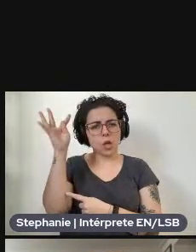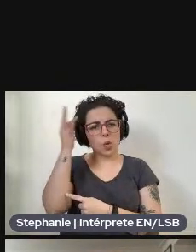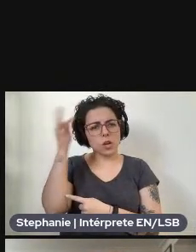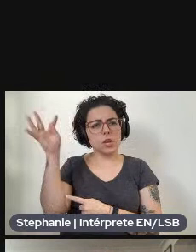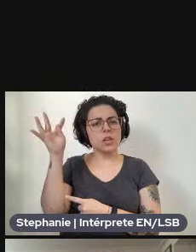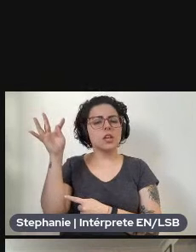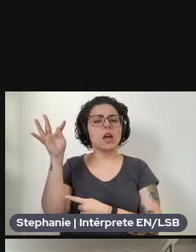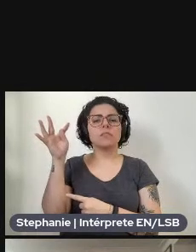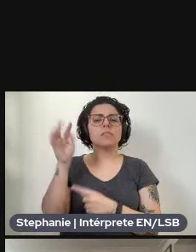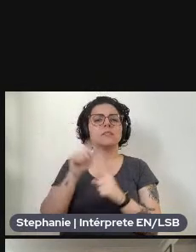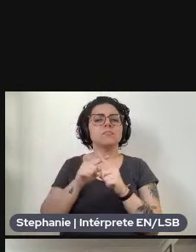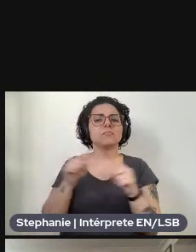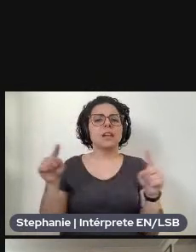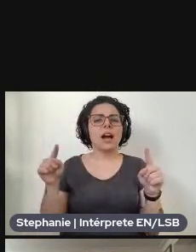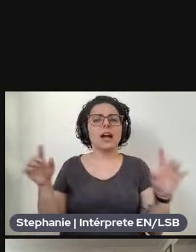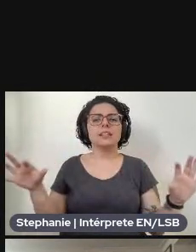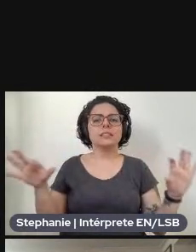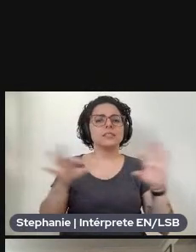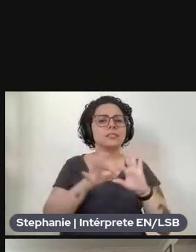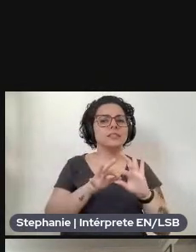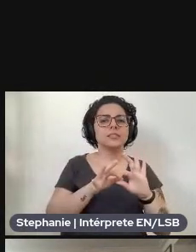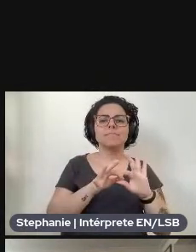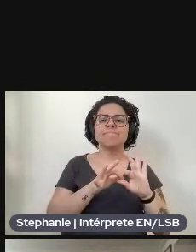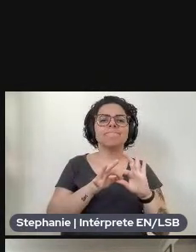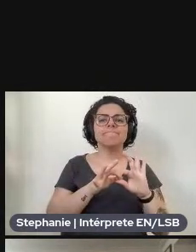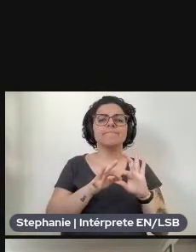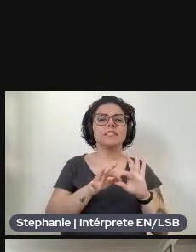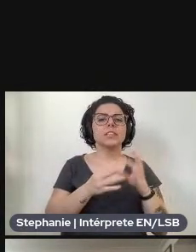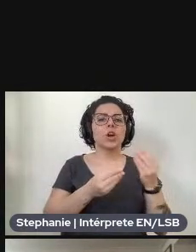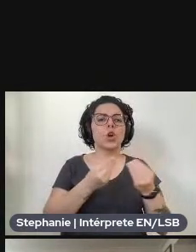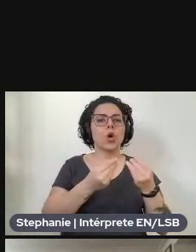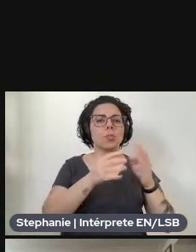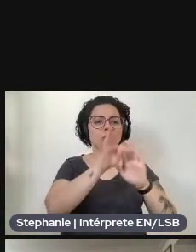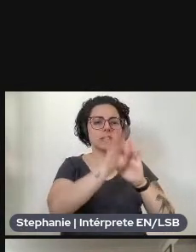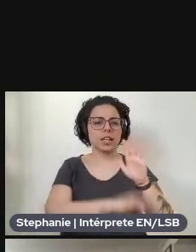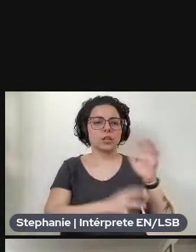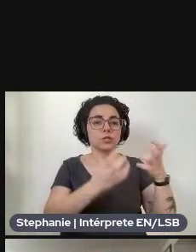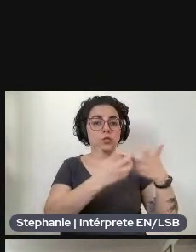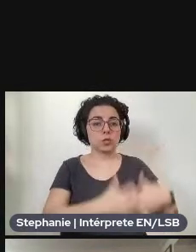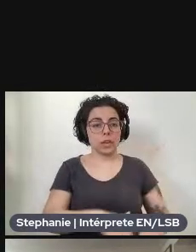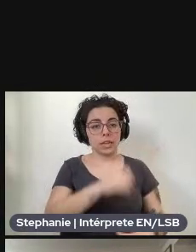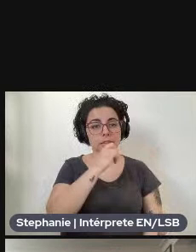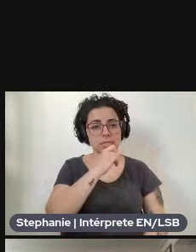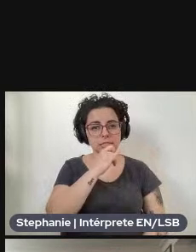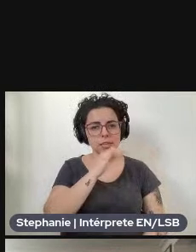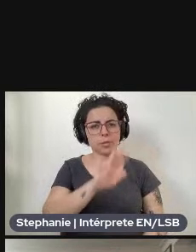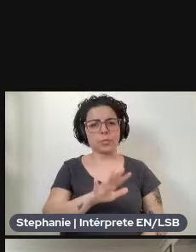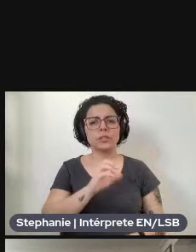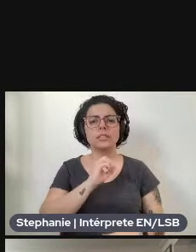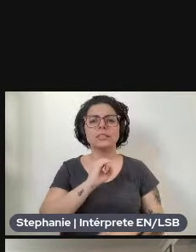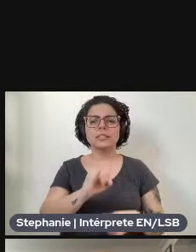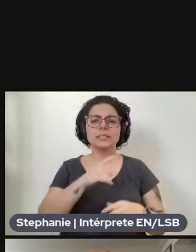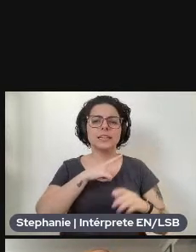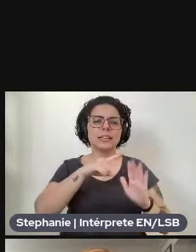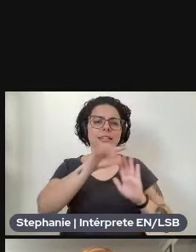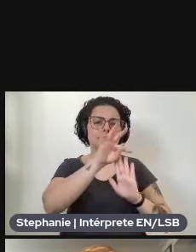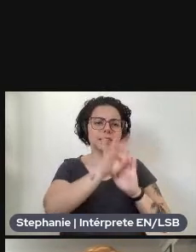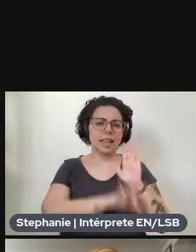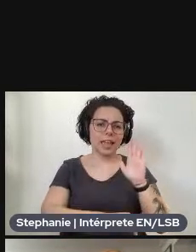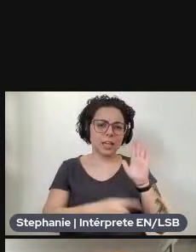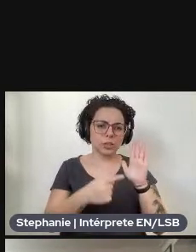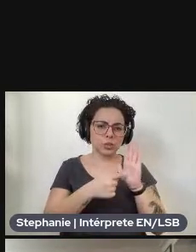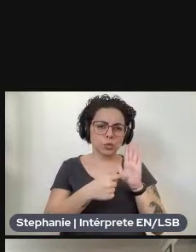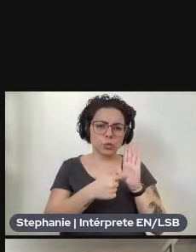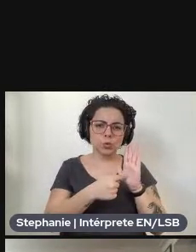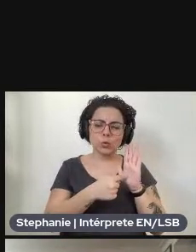text. Equally, it adds little to expatiate on a text if one cannot relate it